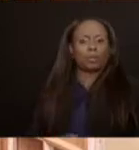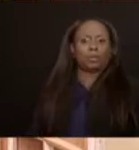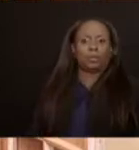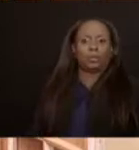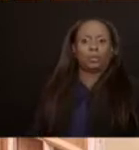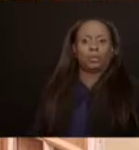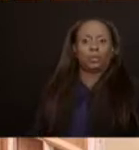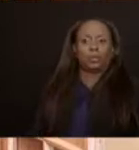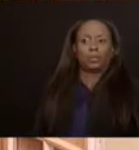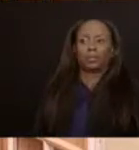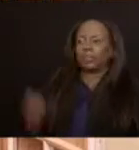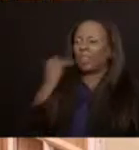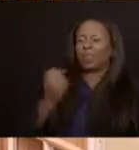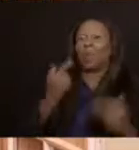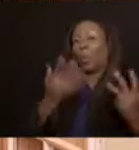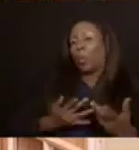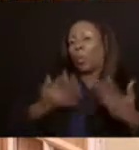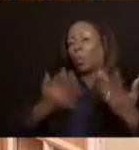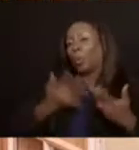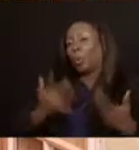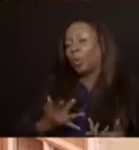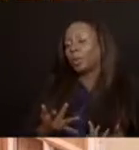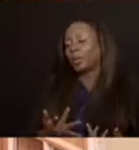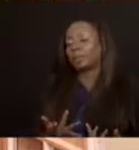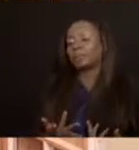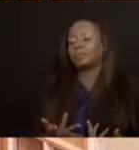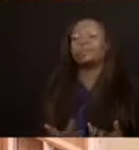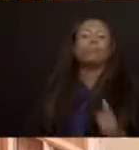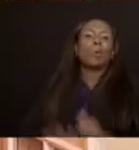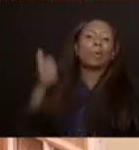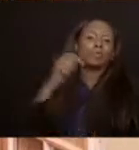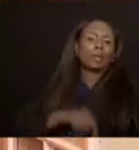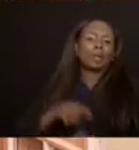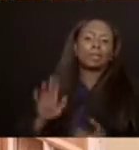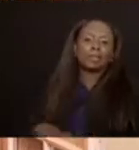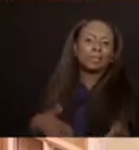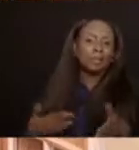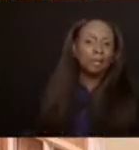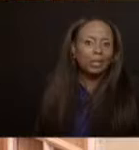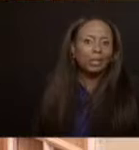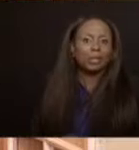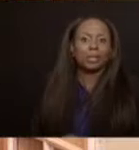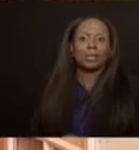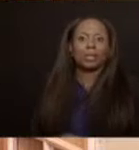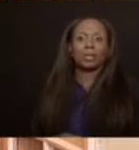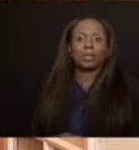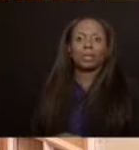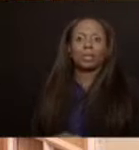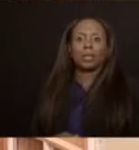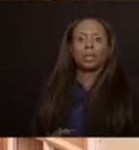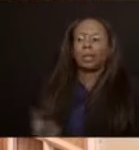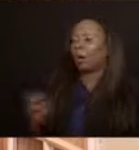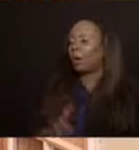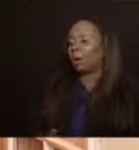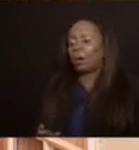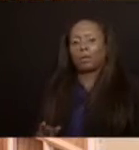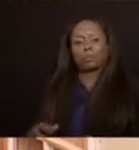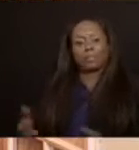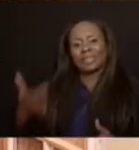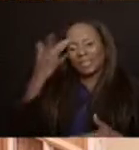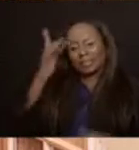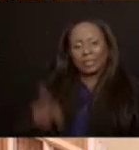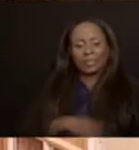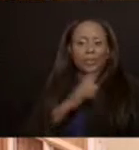survive, either in terms of long-term sequences or alternatively, even regrettably, with their lives.